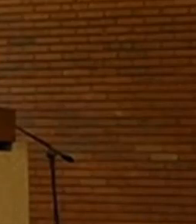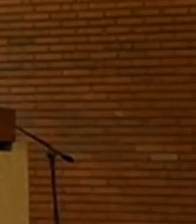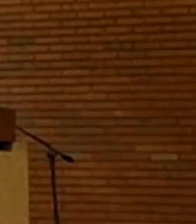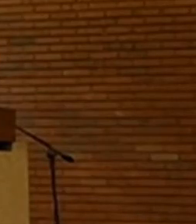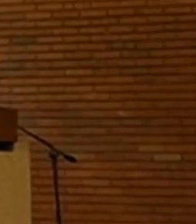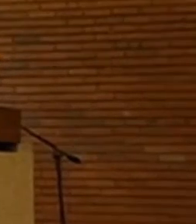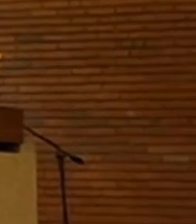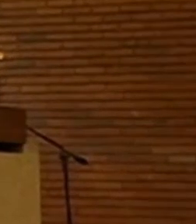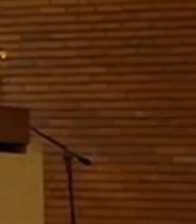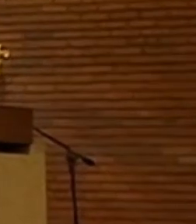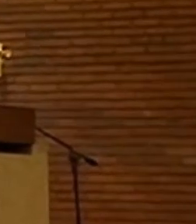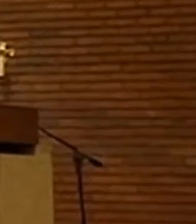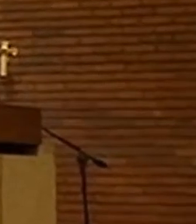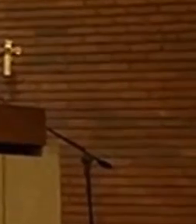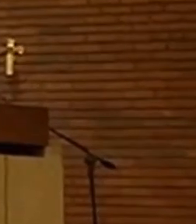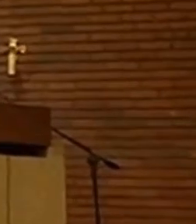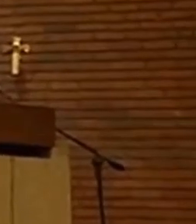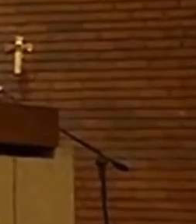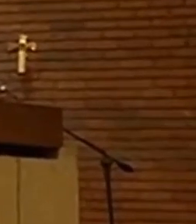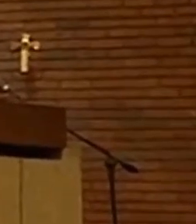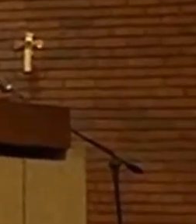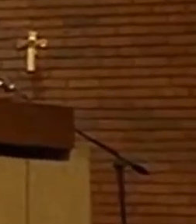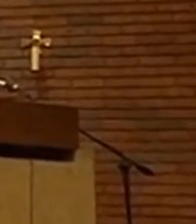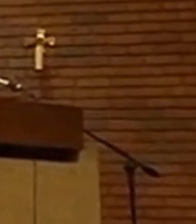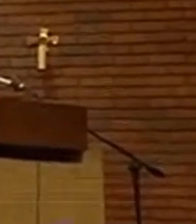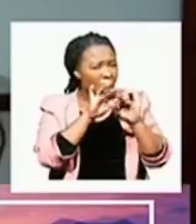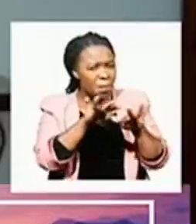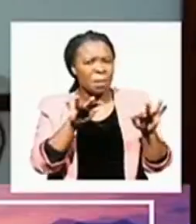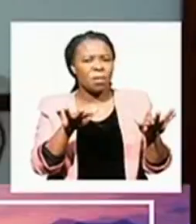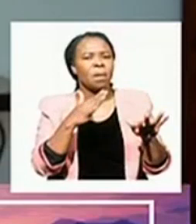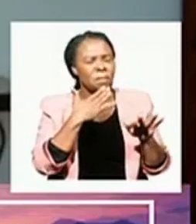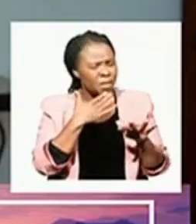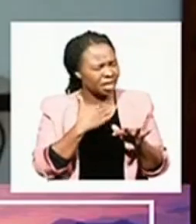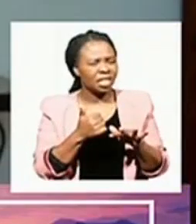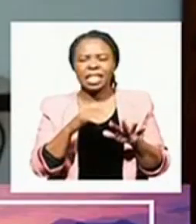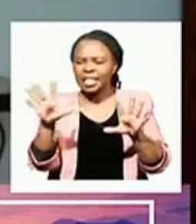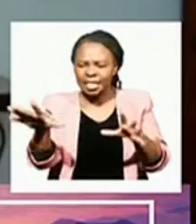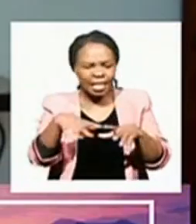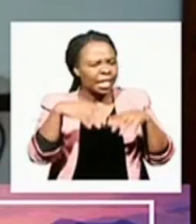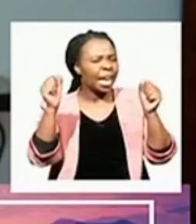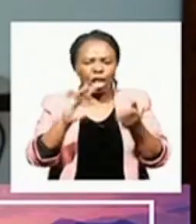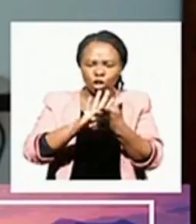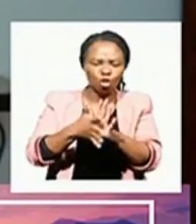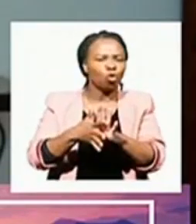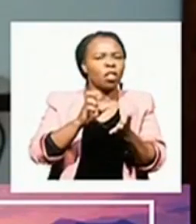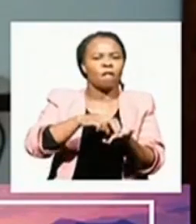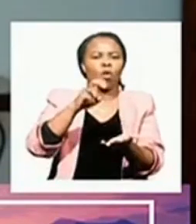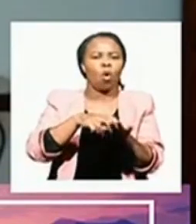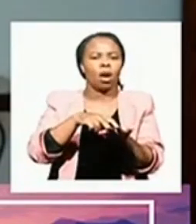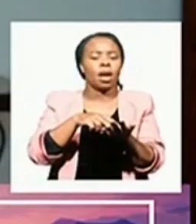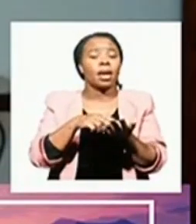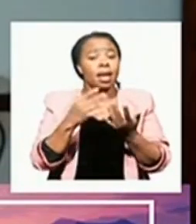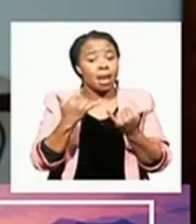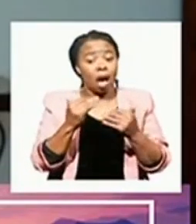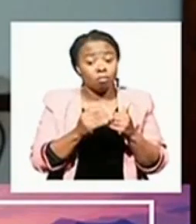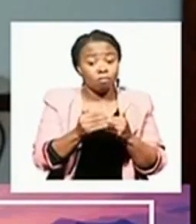which filled the entire house in which they were sitting. Kanti bandla iRama kwiphondo laseGauteng nalo lisabele